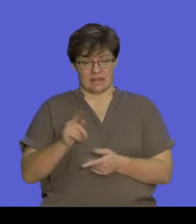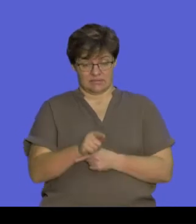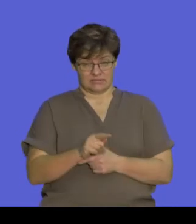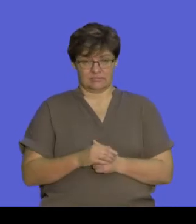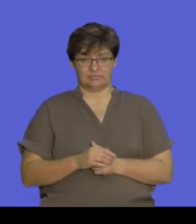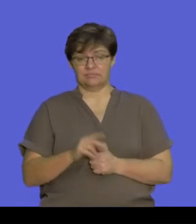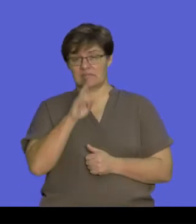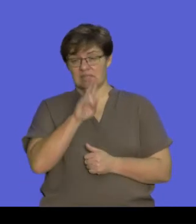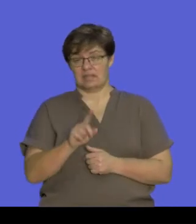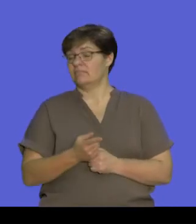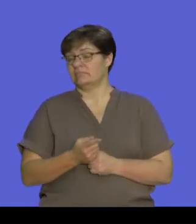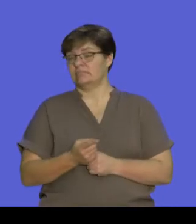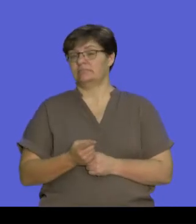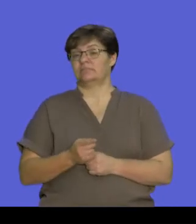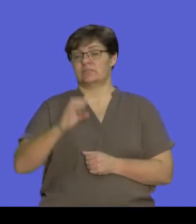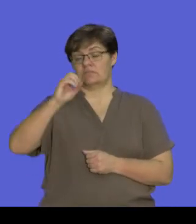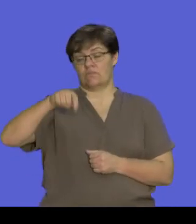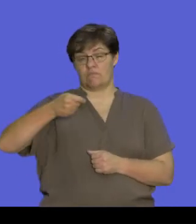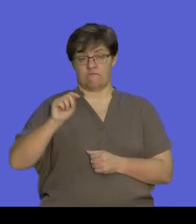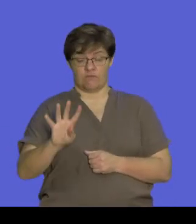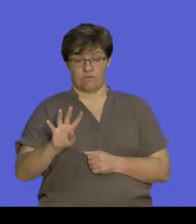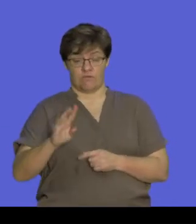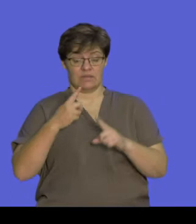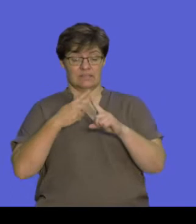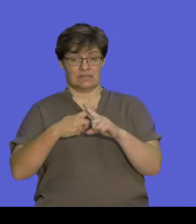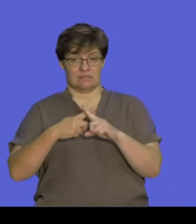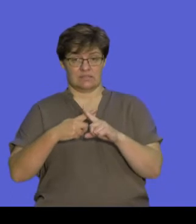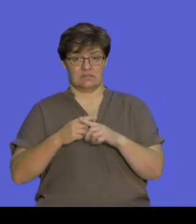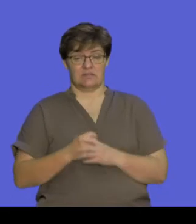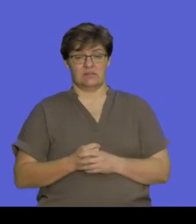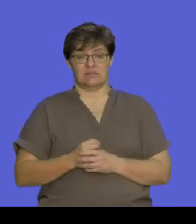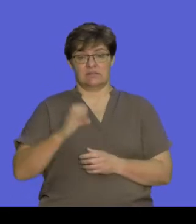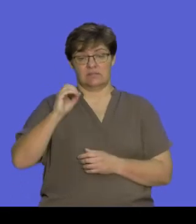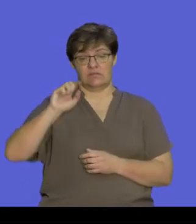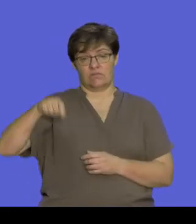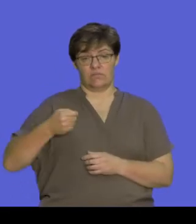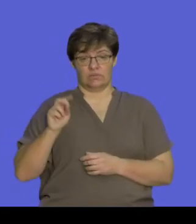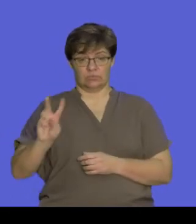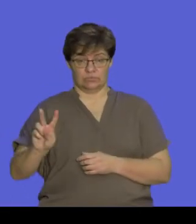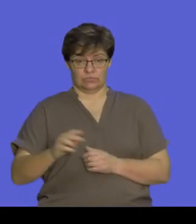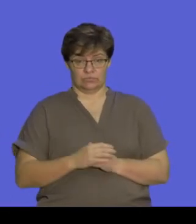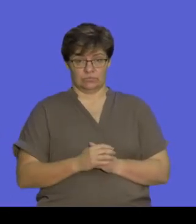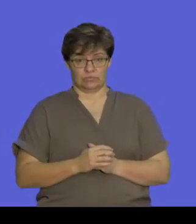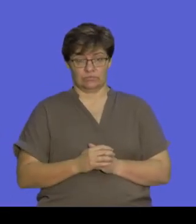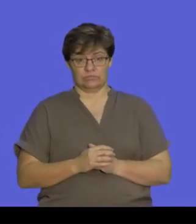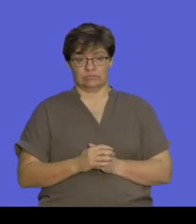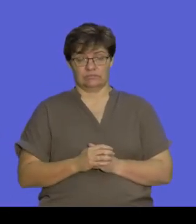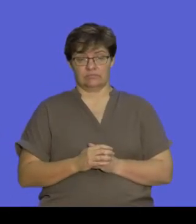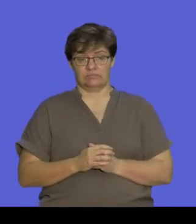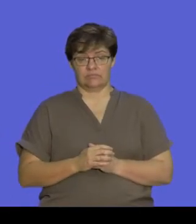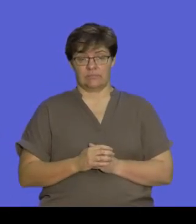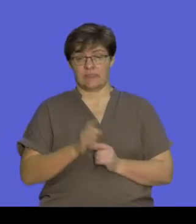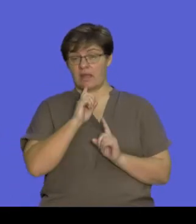say 0.4 multiplied by 0.2, and we get an